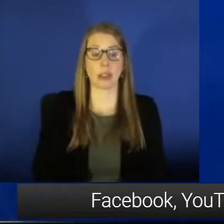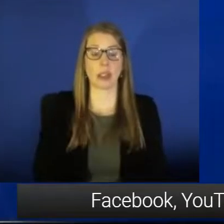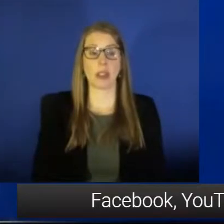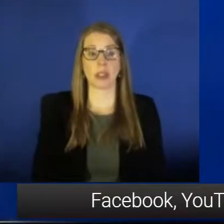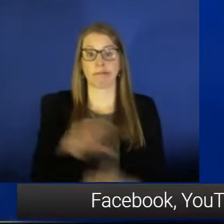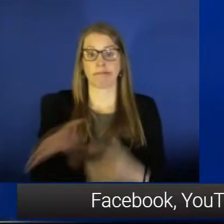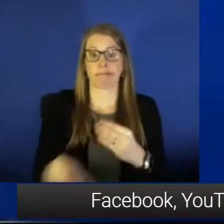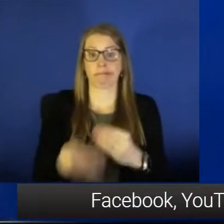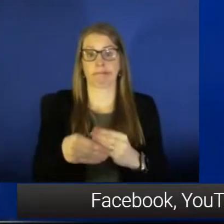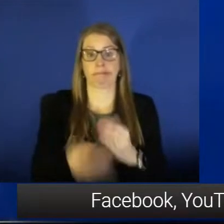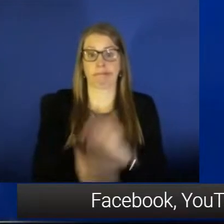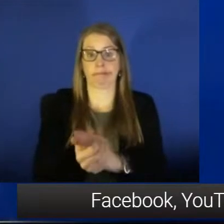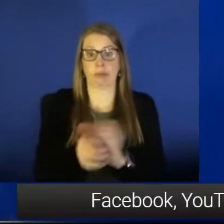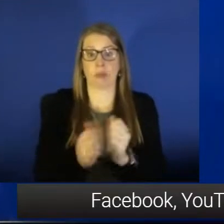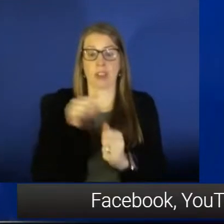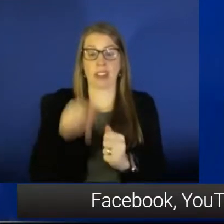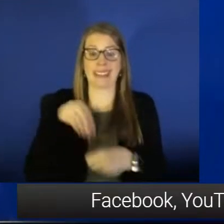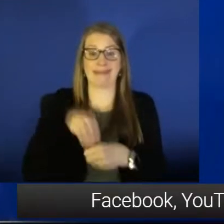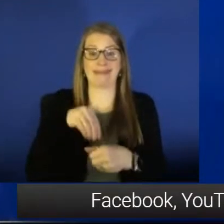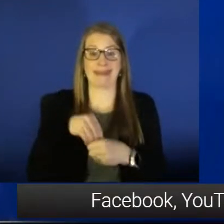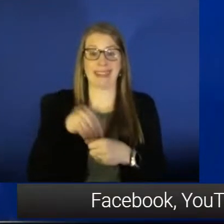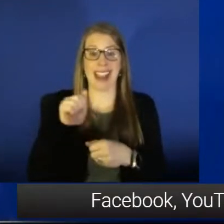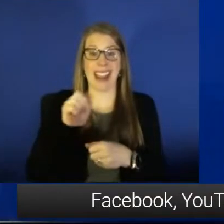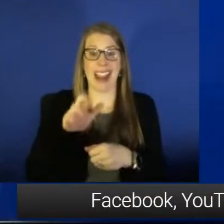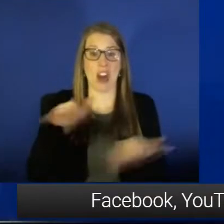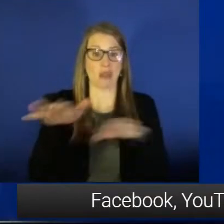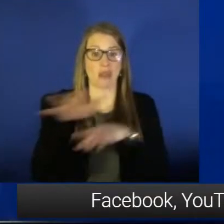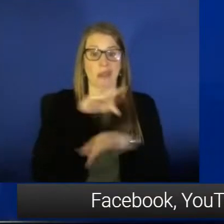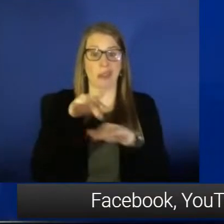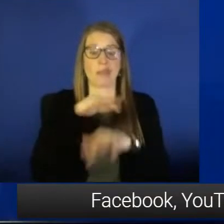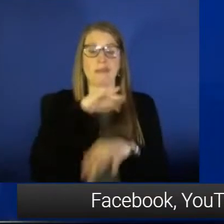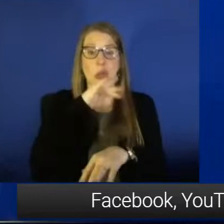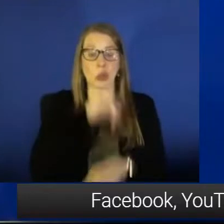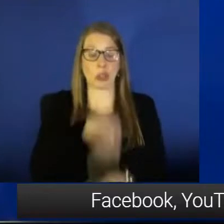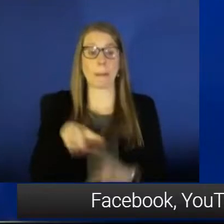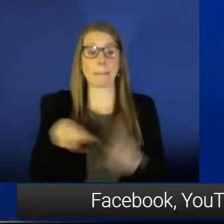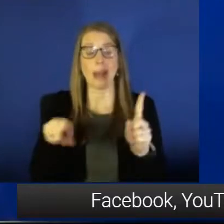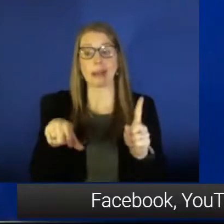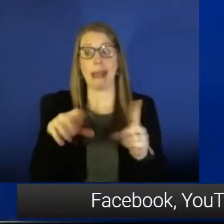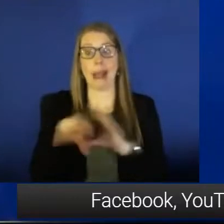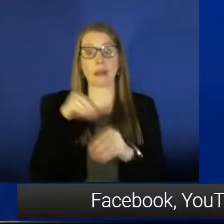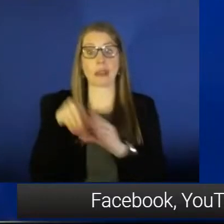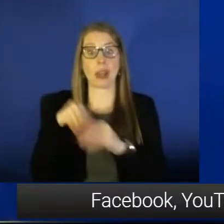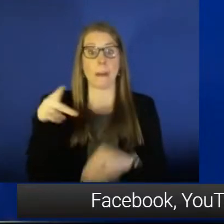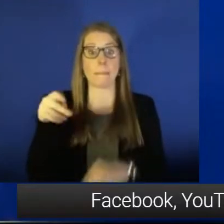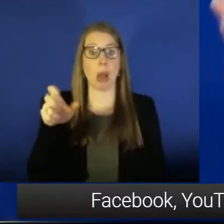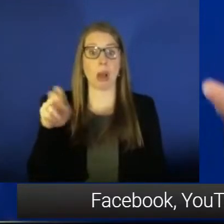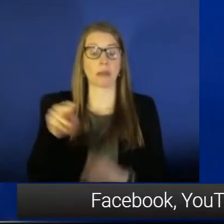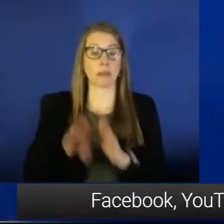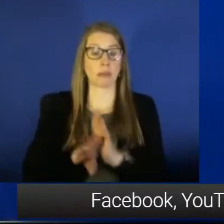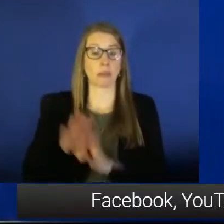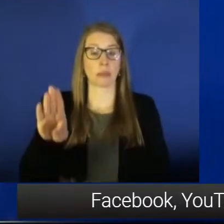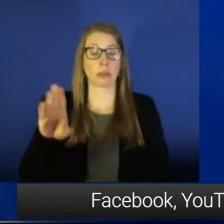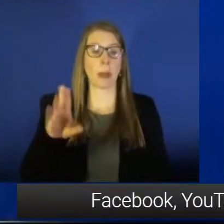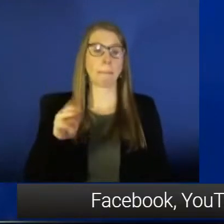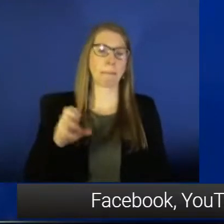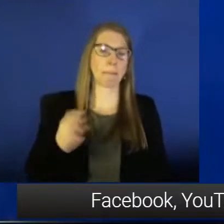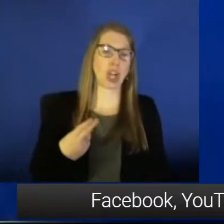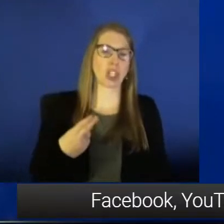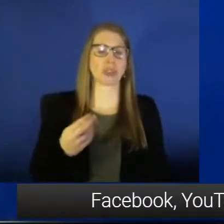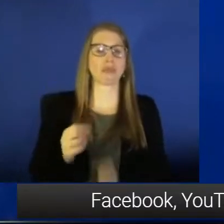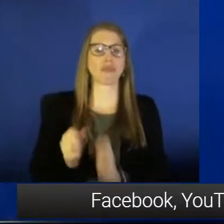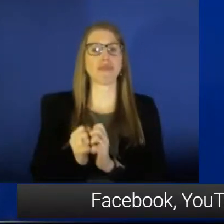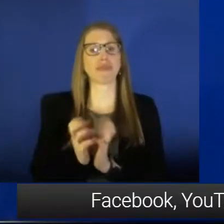about indoor air pollution. But on the outside, with the pollen rise, I mean, it starts in March, really. The pollen starts blooming. If you follow your little